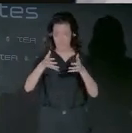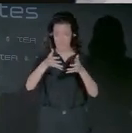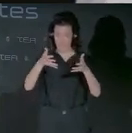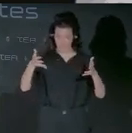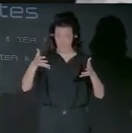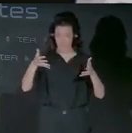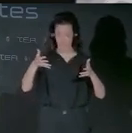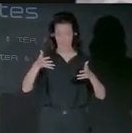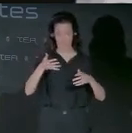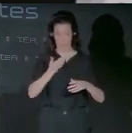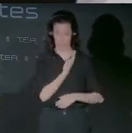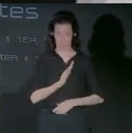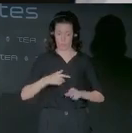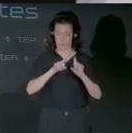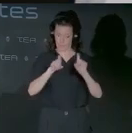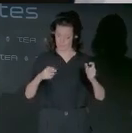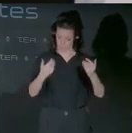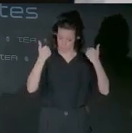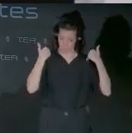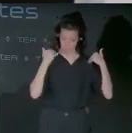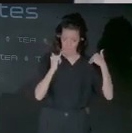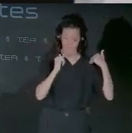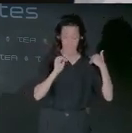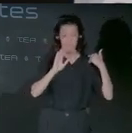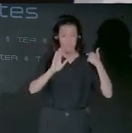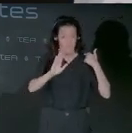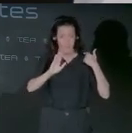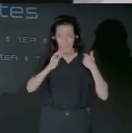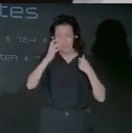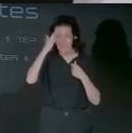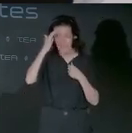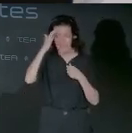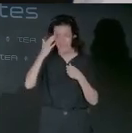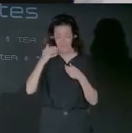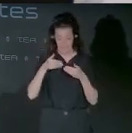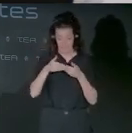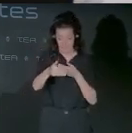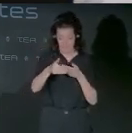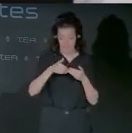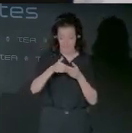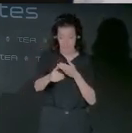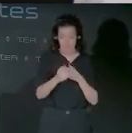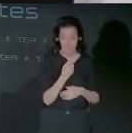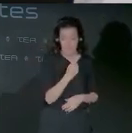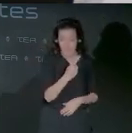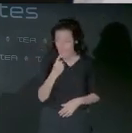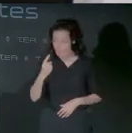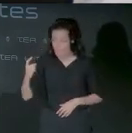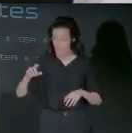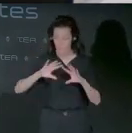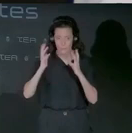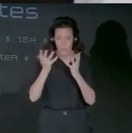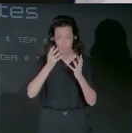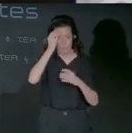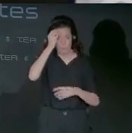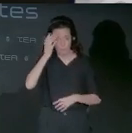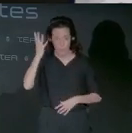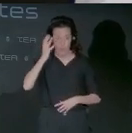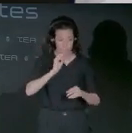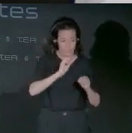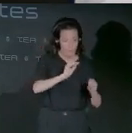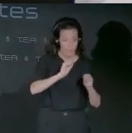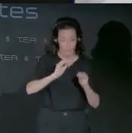Well, we're supposed to regulate them. Well, we can't, because, you know, we don't know anything about it. We're just little people who've just bought them down because